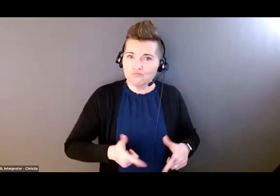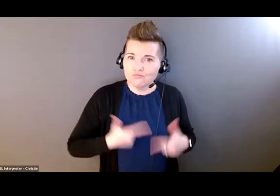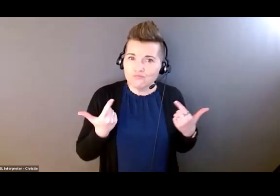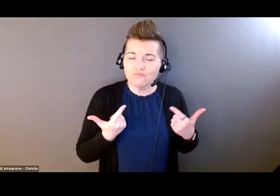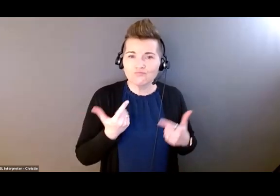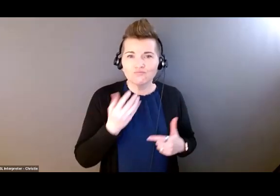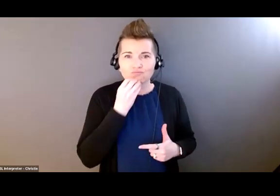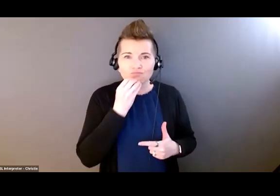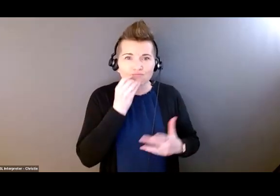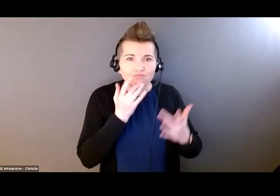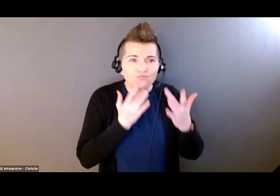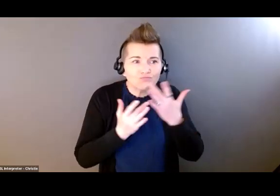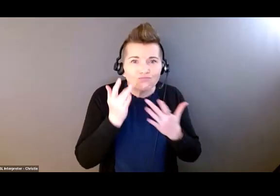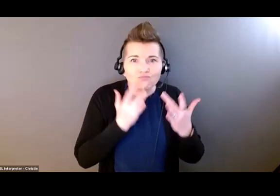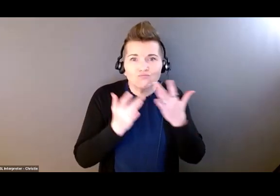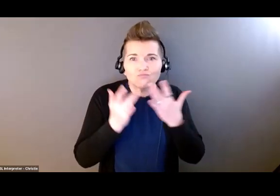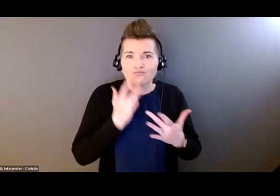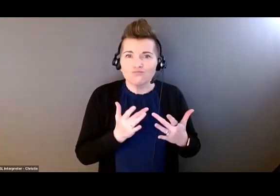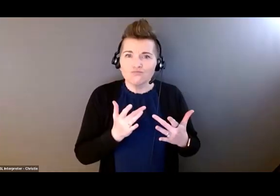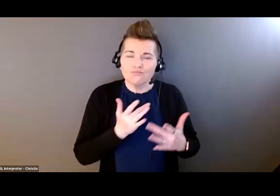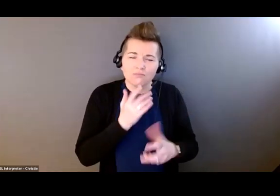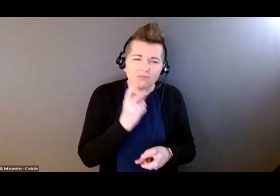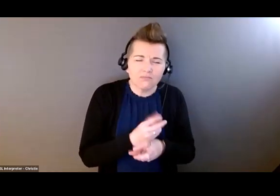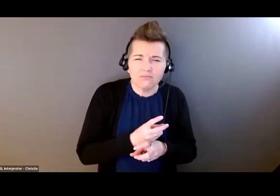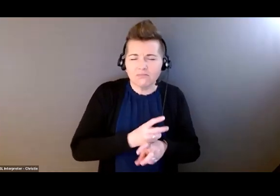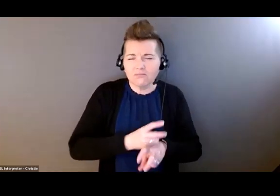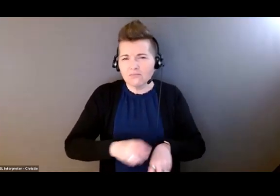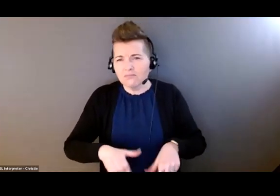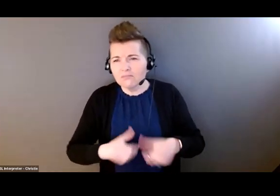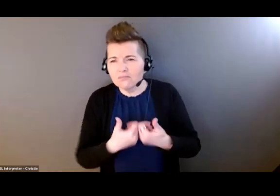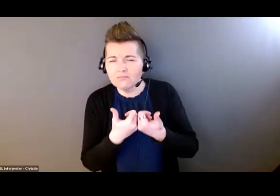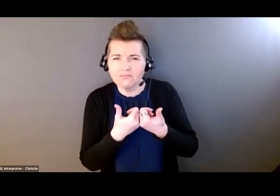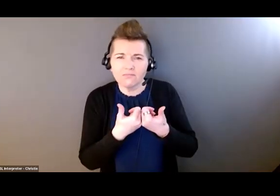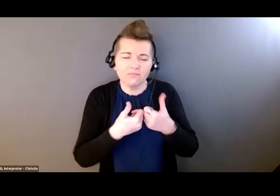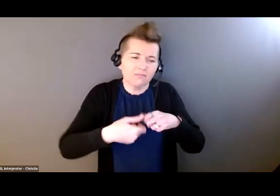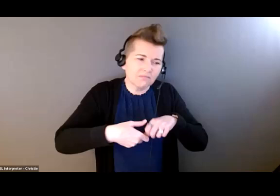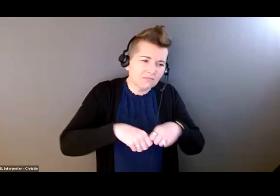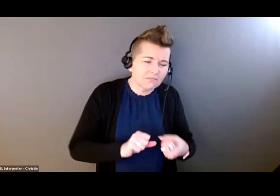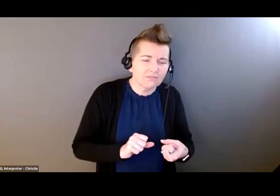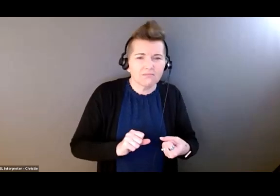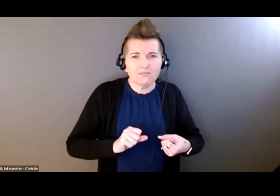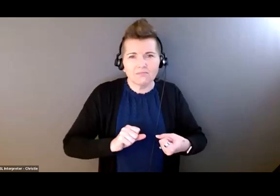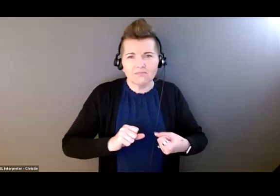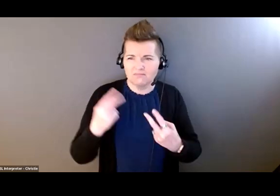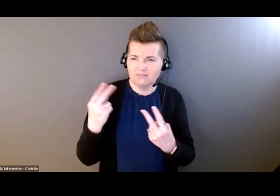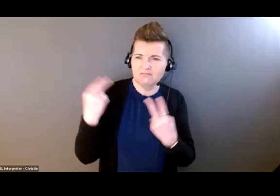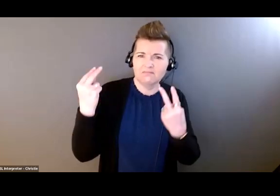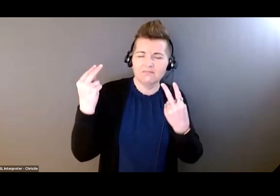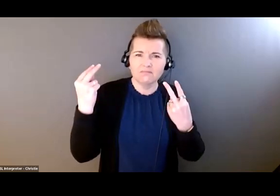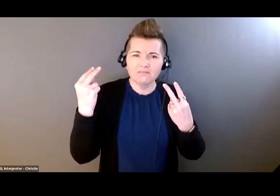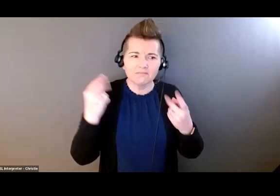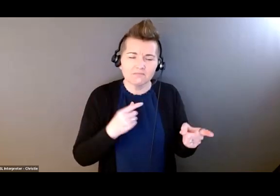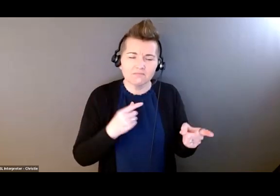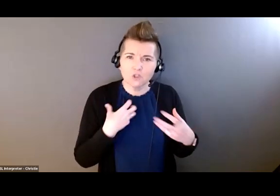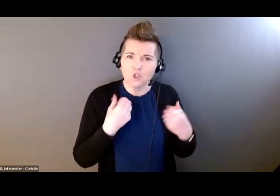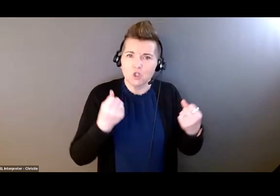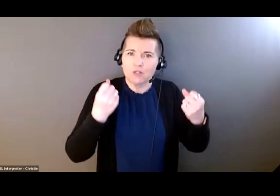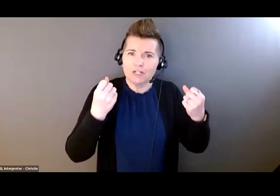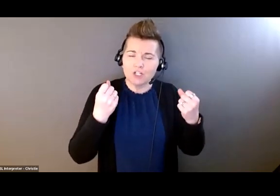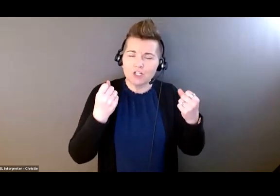share reflections from her life, stories of food insecurity, hardship, loss,